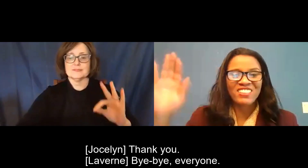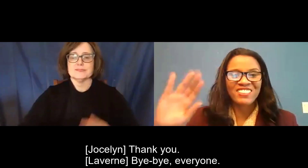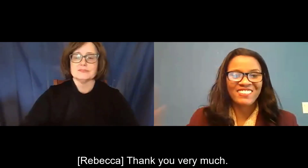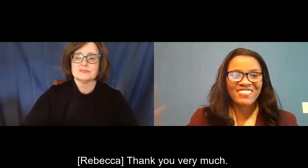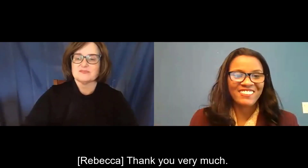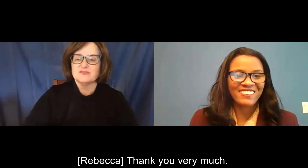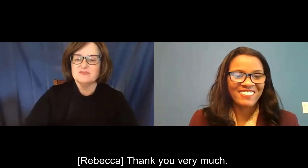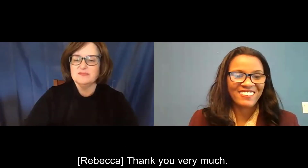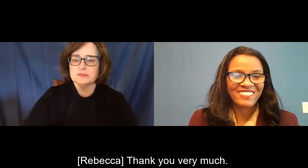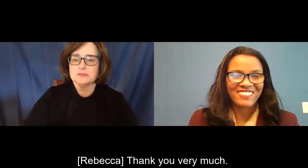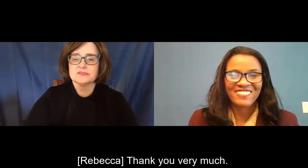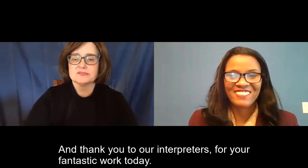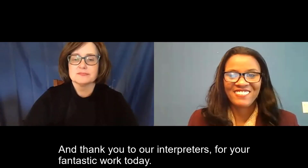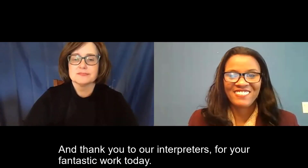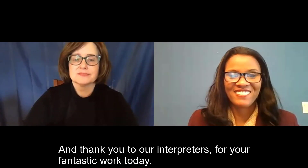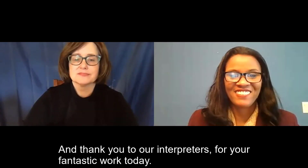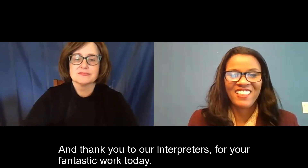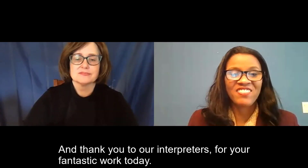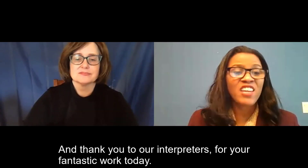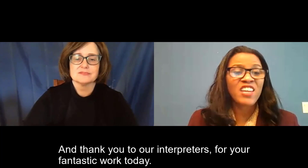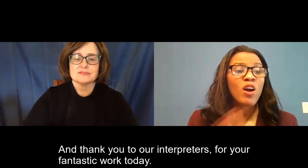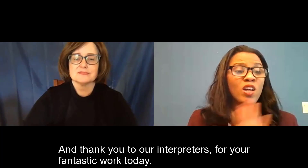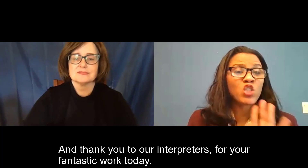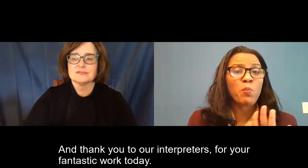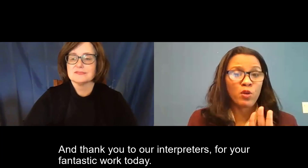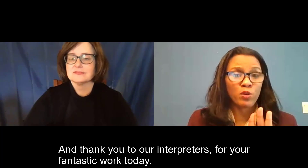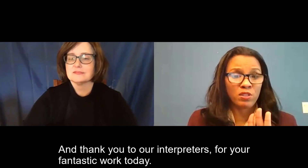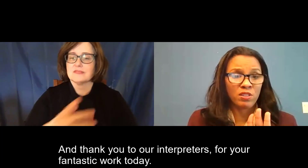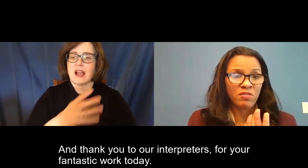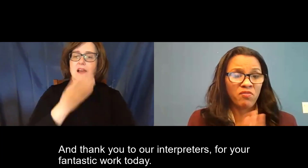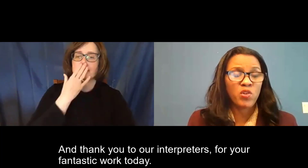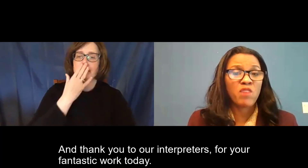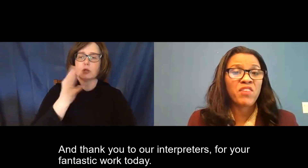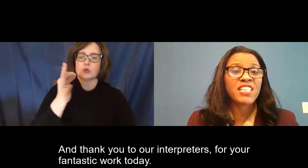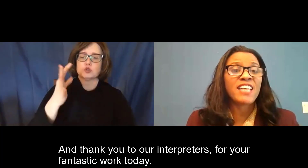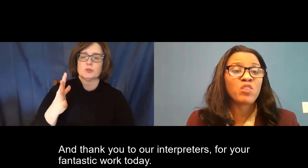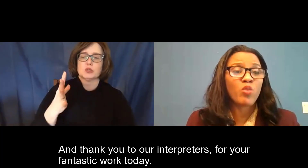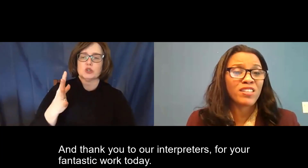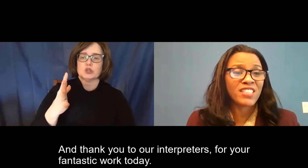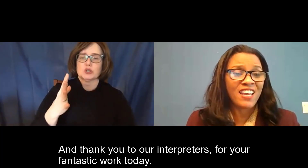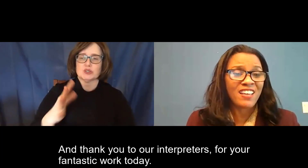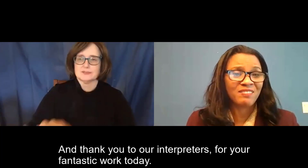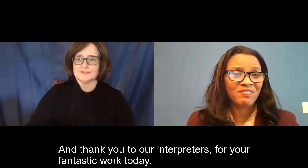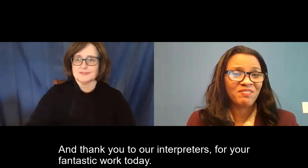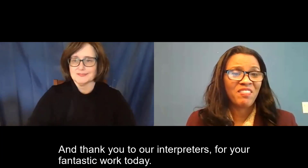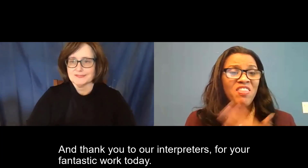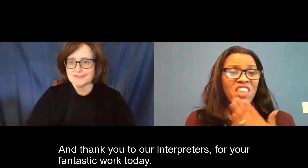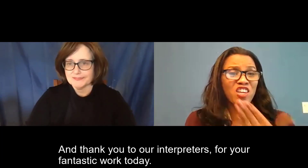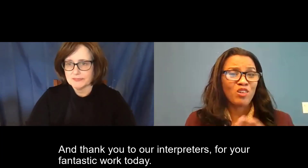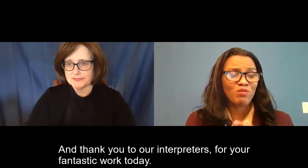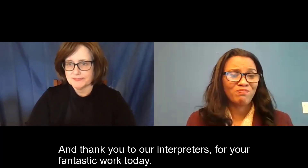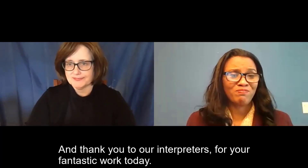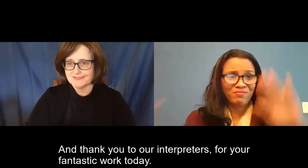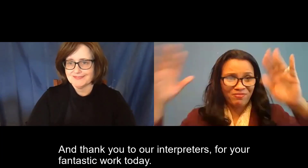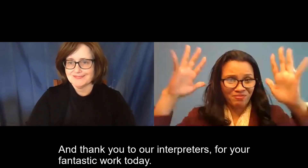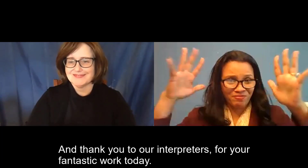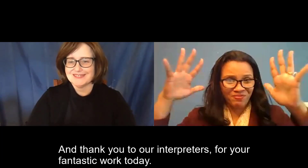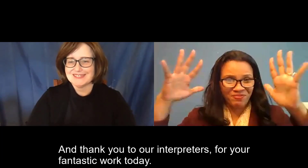everyone. Thank you very much. And thank you, our interpreters, for your fantastic work today. Thank you.